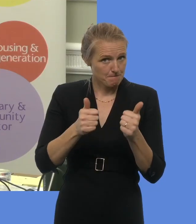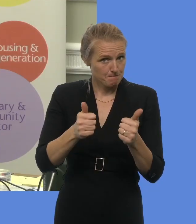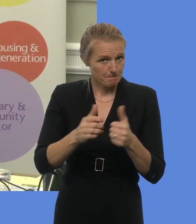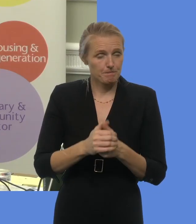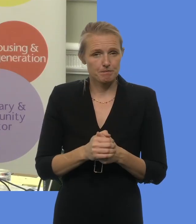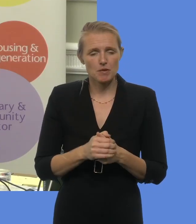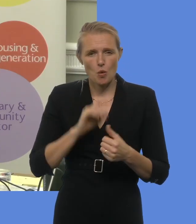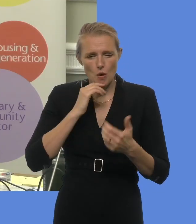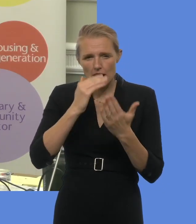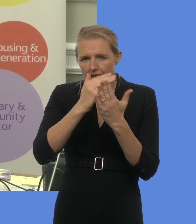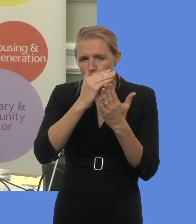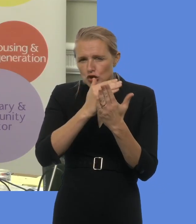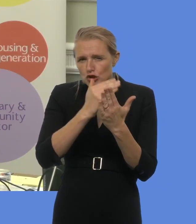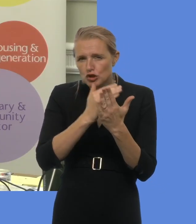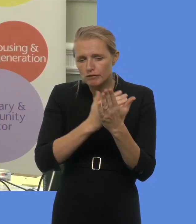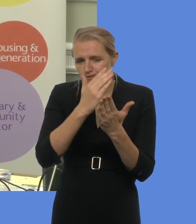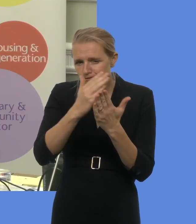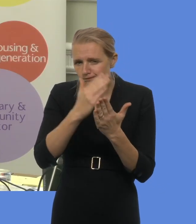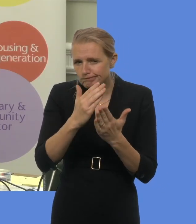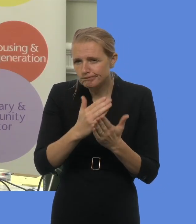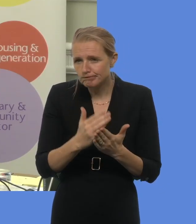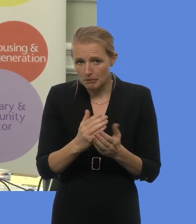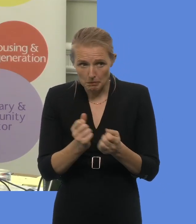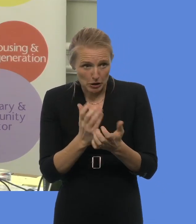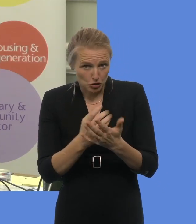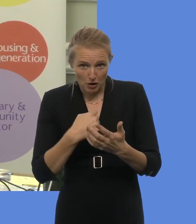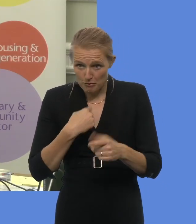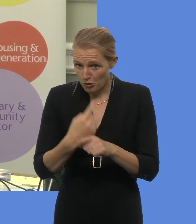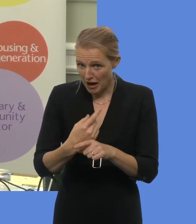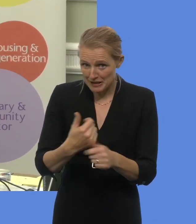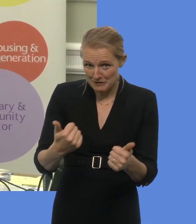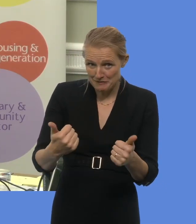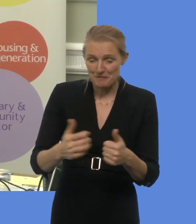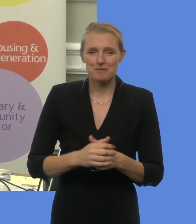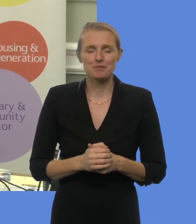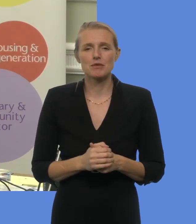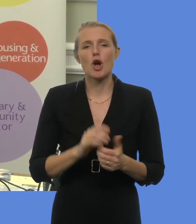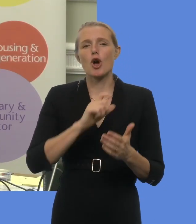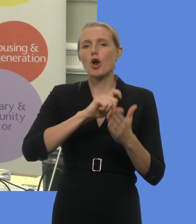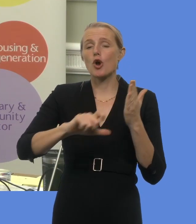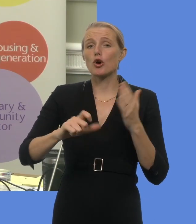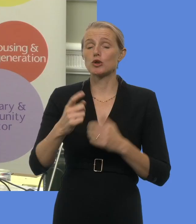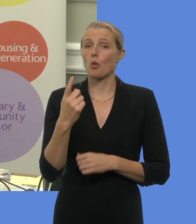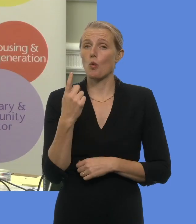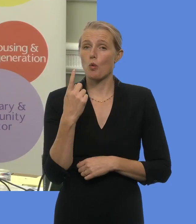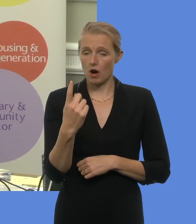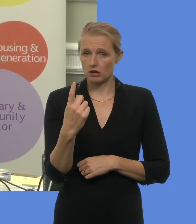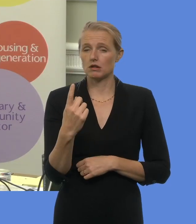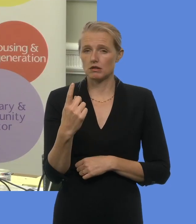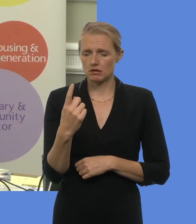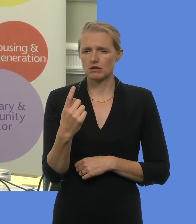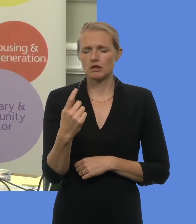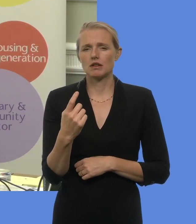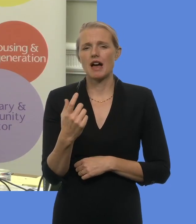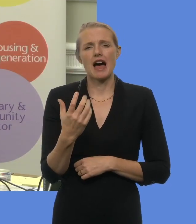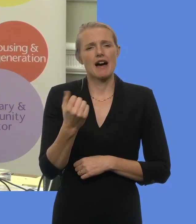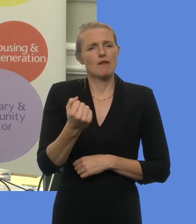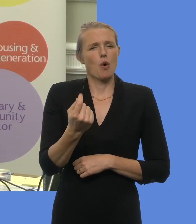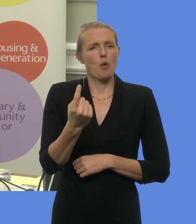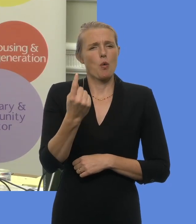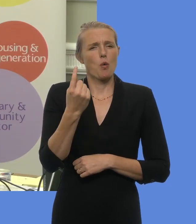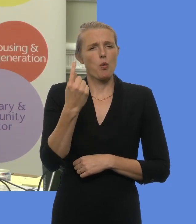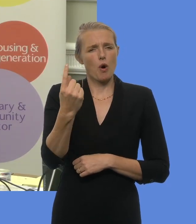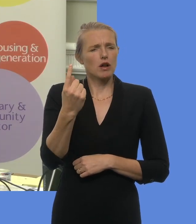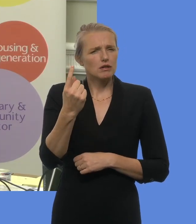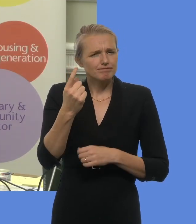go through them now and you can keep me right. So for clause 1, there was one item